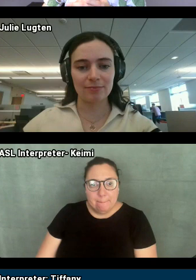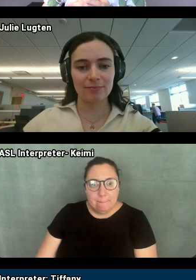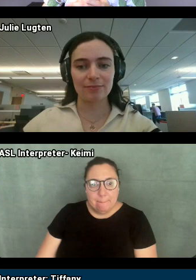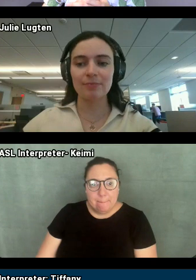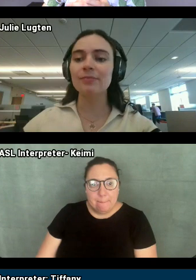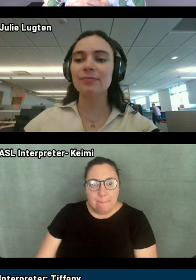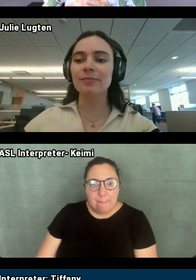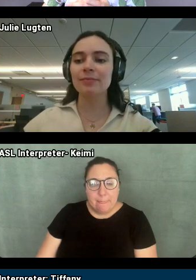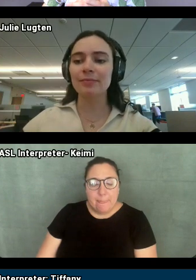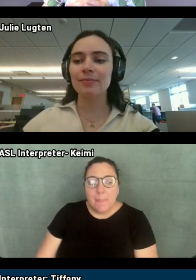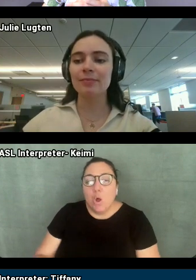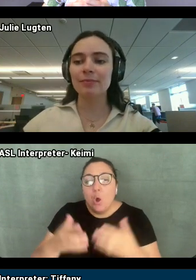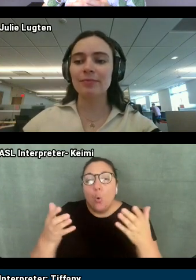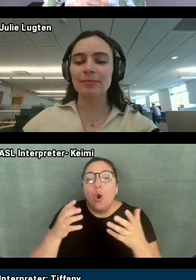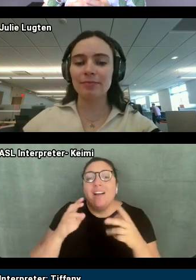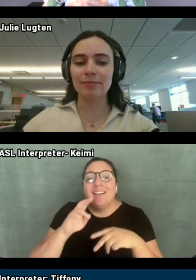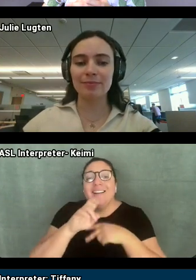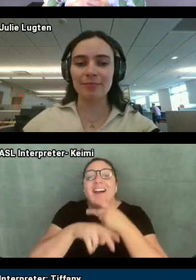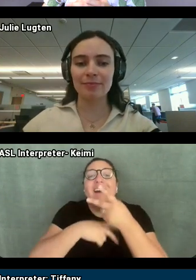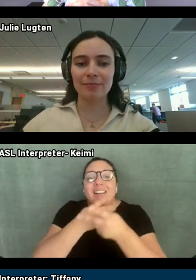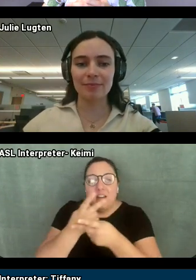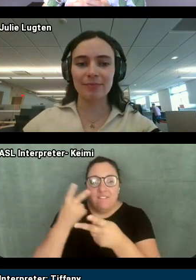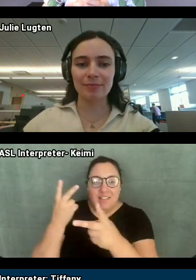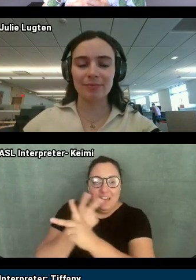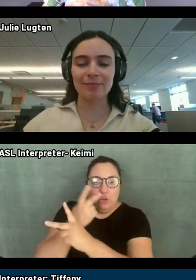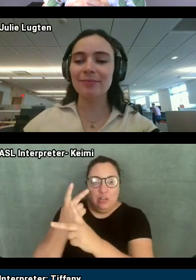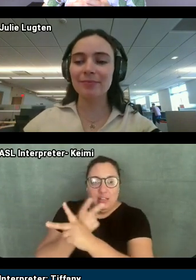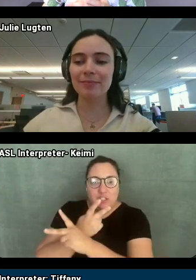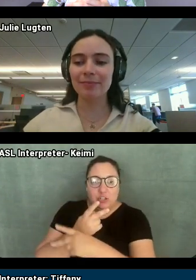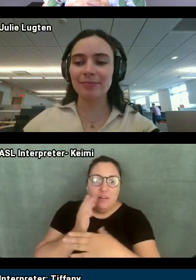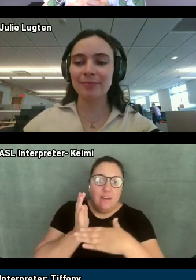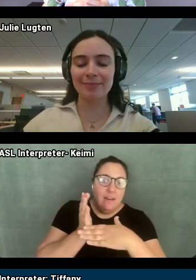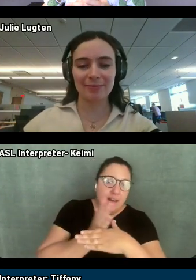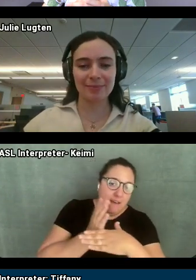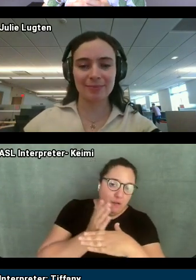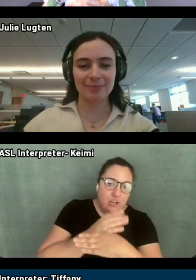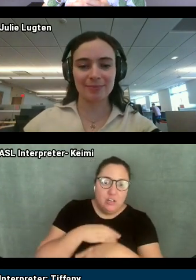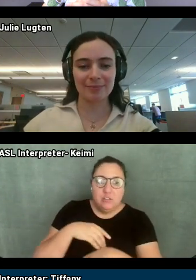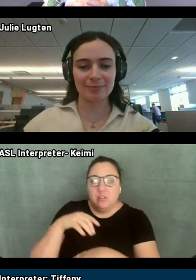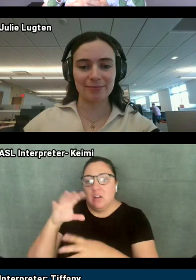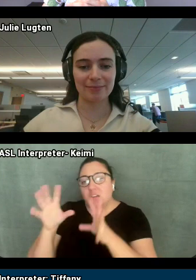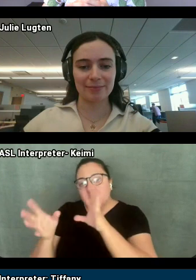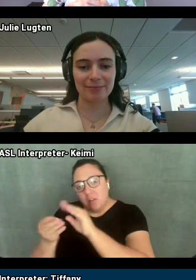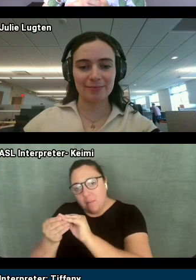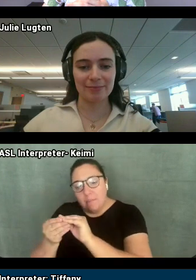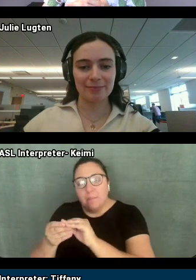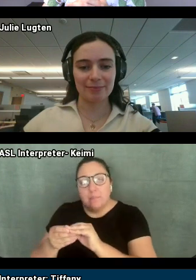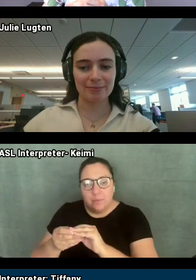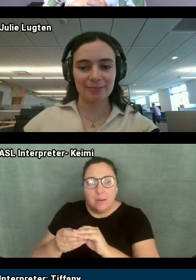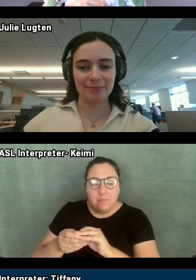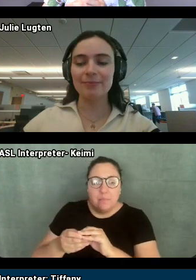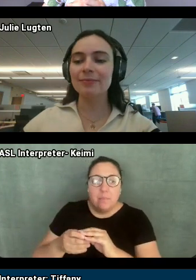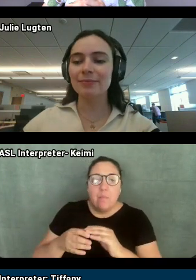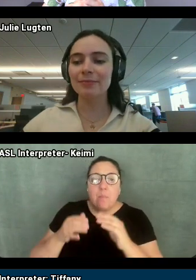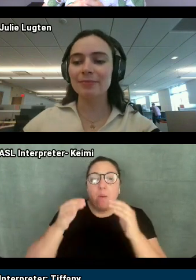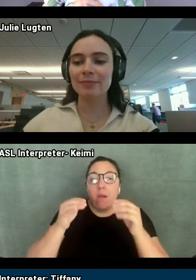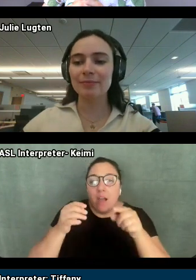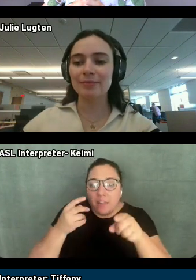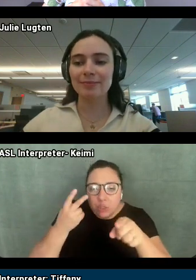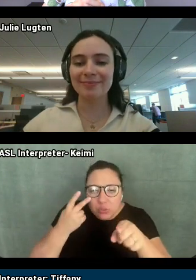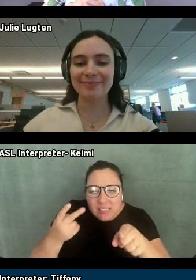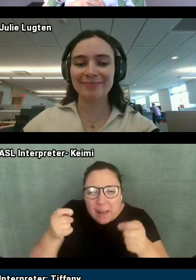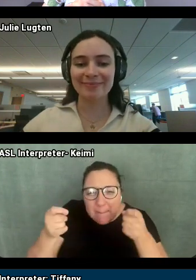what kind of calculation we want to do, average, sum, all that. But then there's this little manage